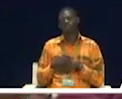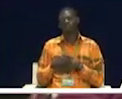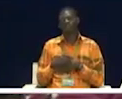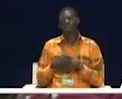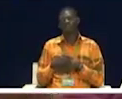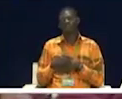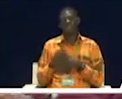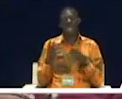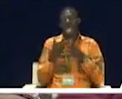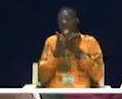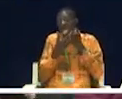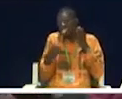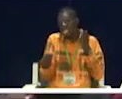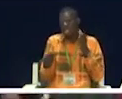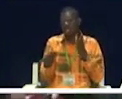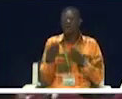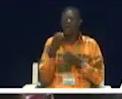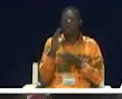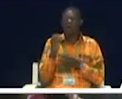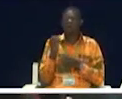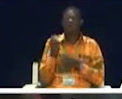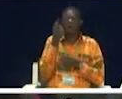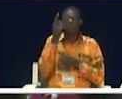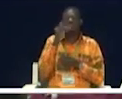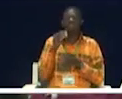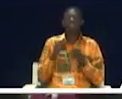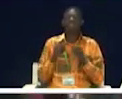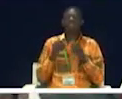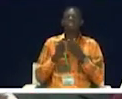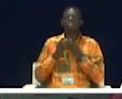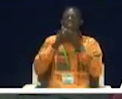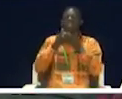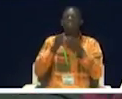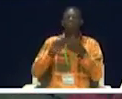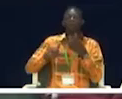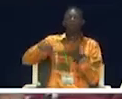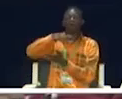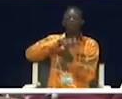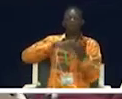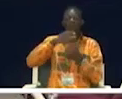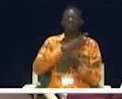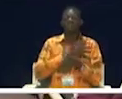Lack of understanding leads to confusion and frustration.